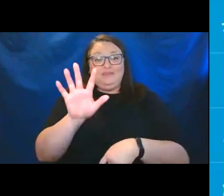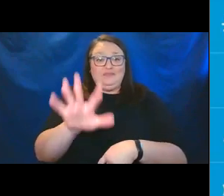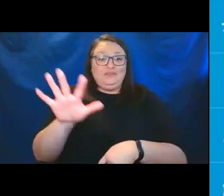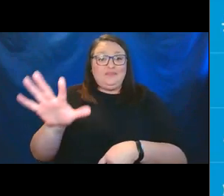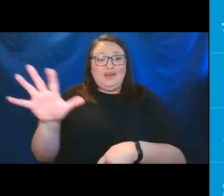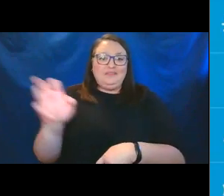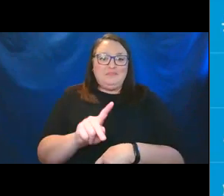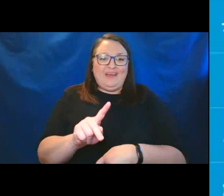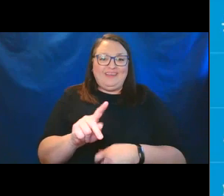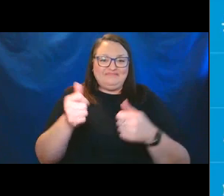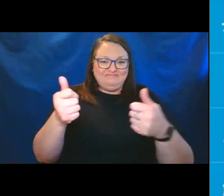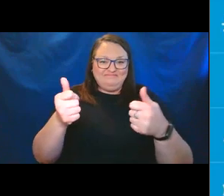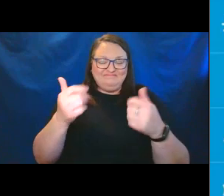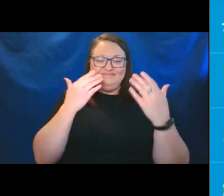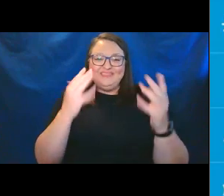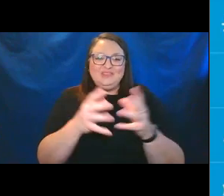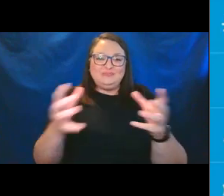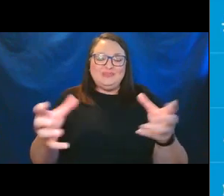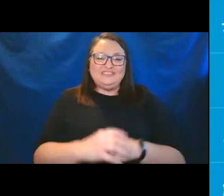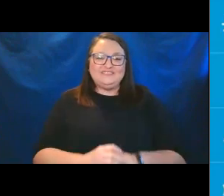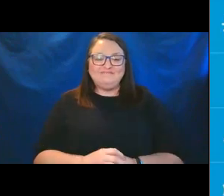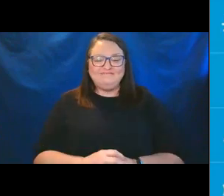55. Thank you so much.